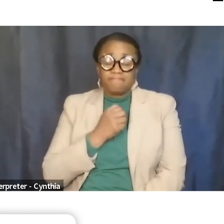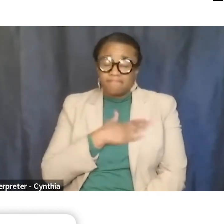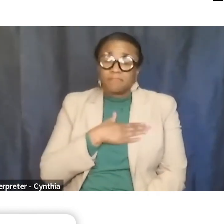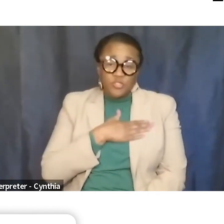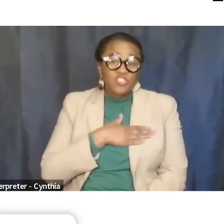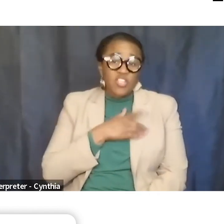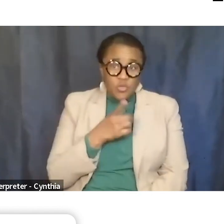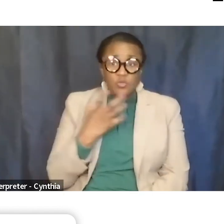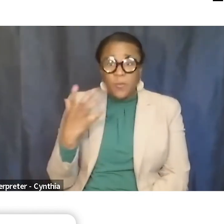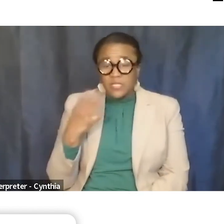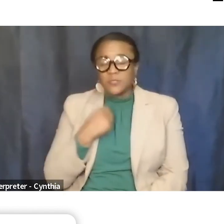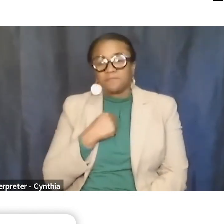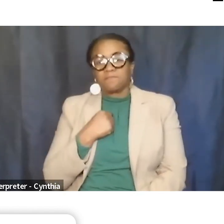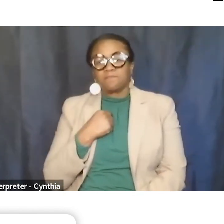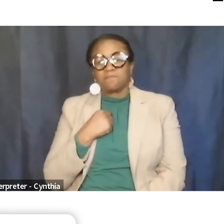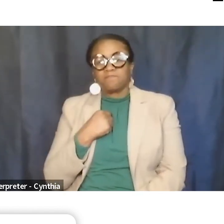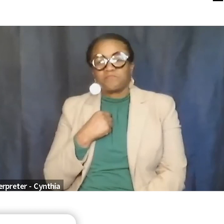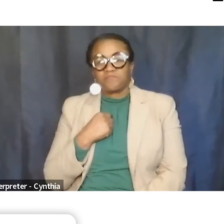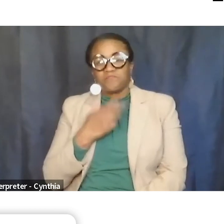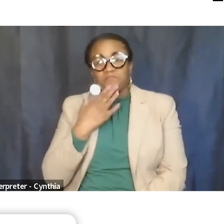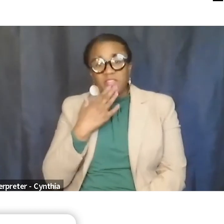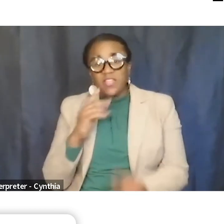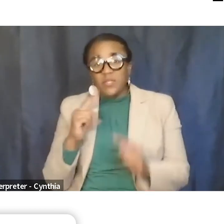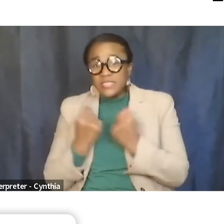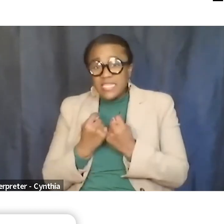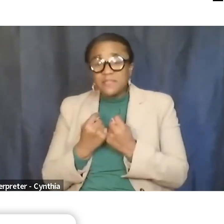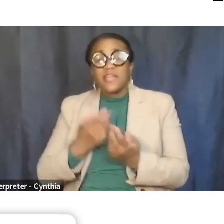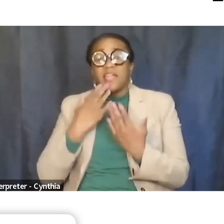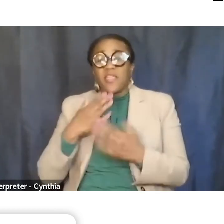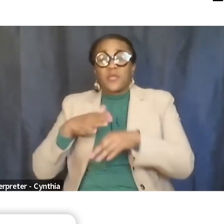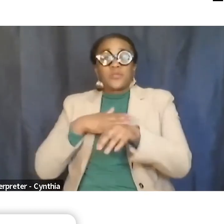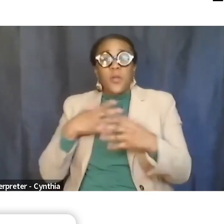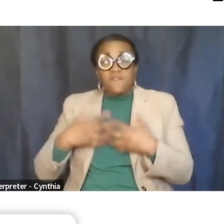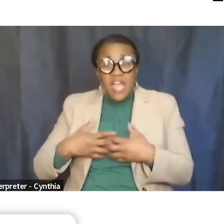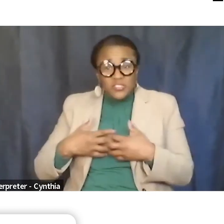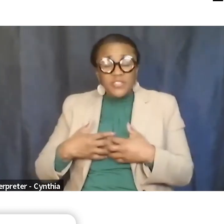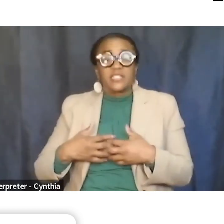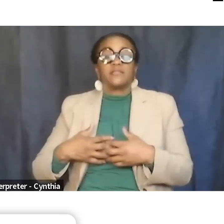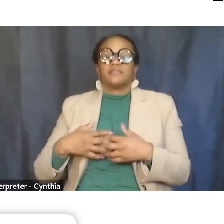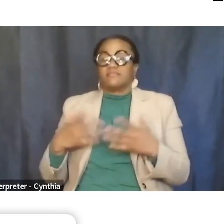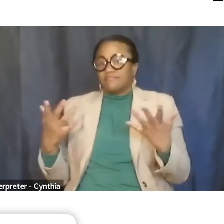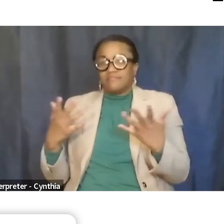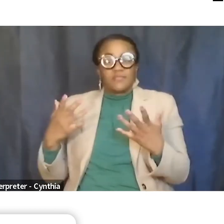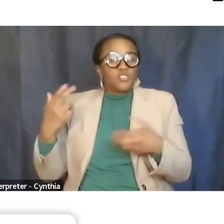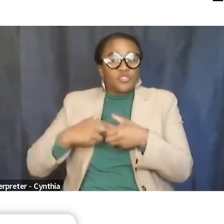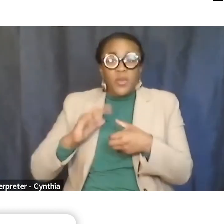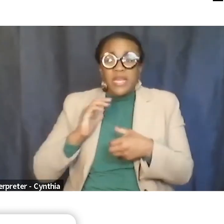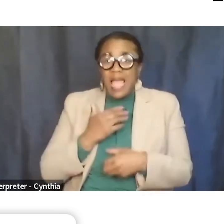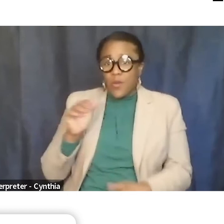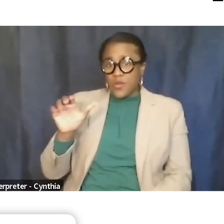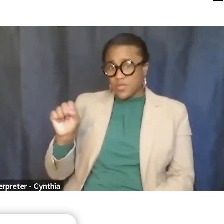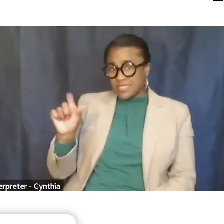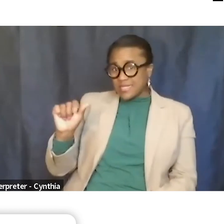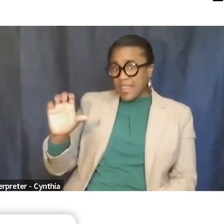appreciate you so much. Thank you, team. Thank you, Slow Factory. Give us, join our Slack community.